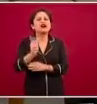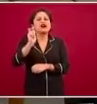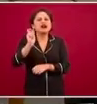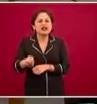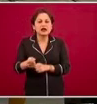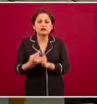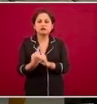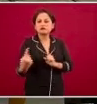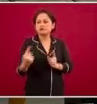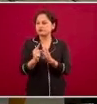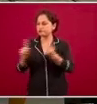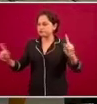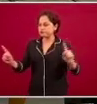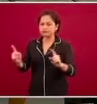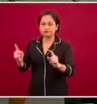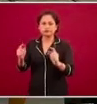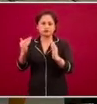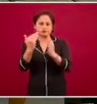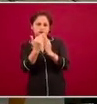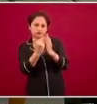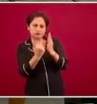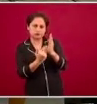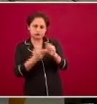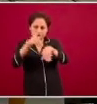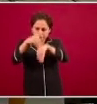better decisions.